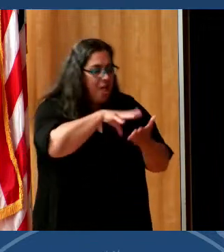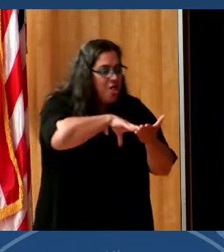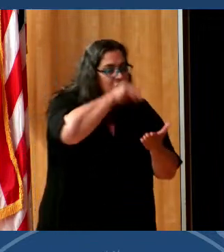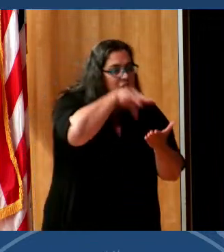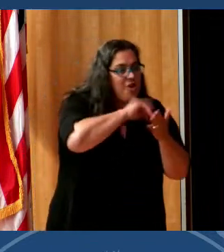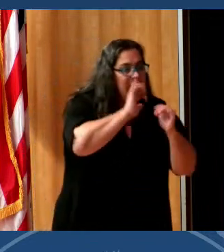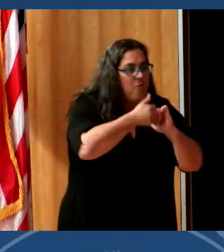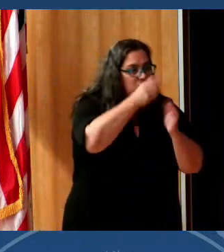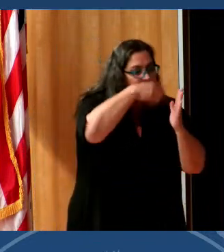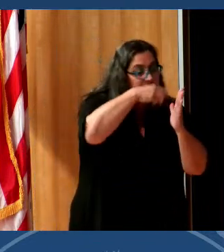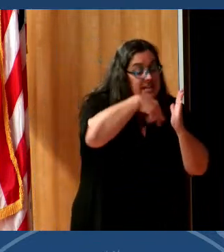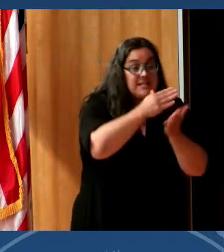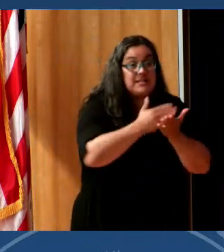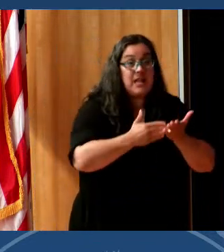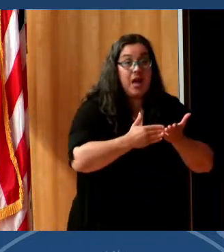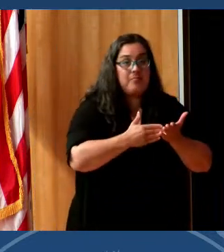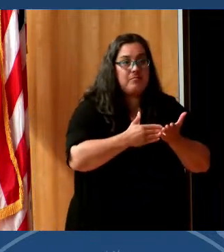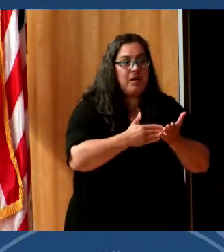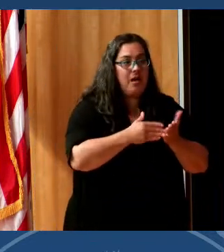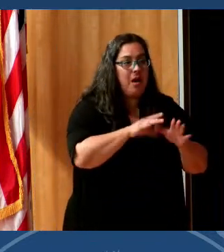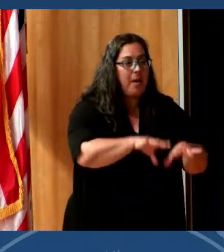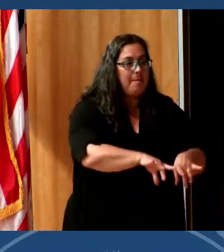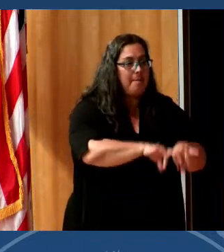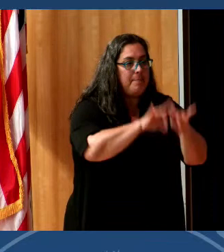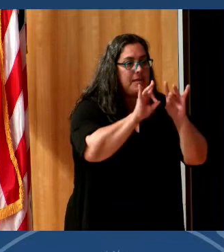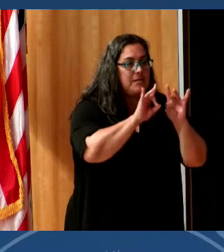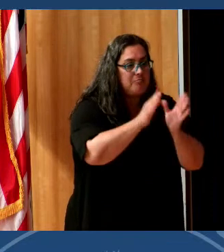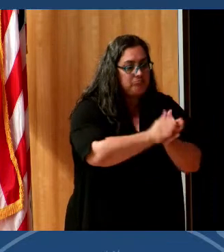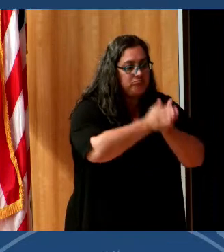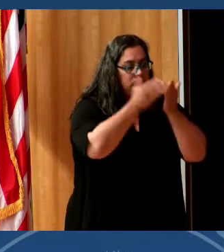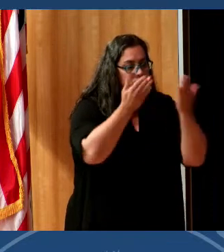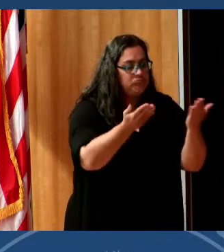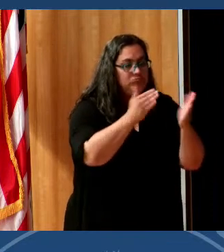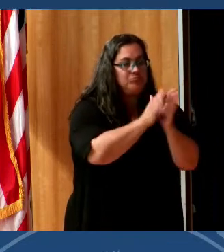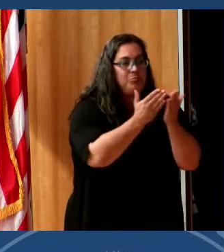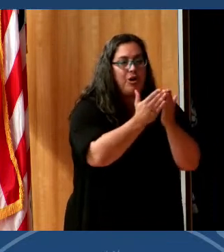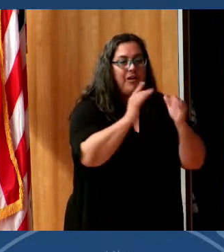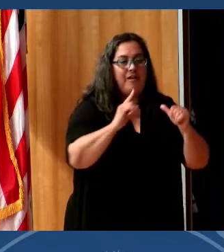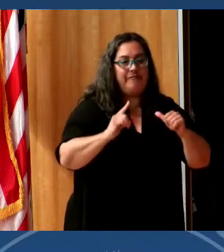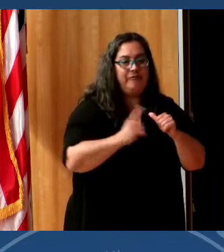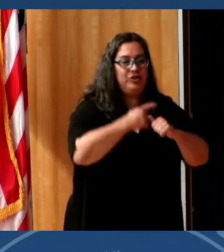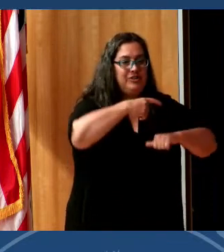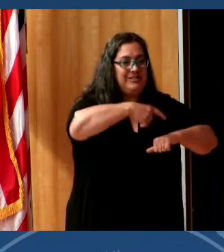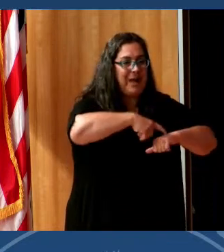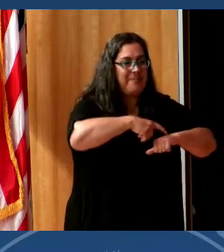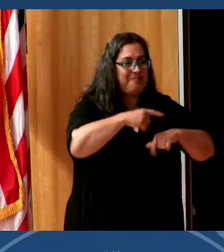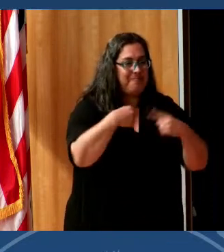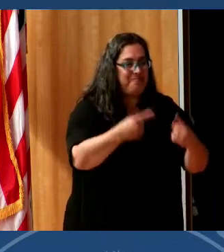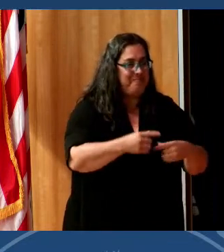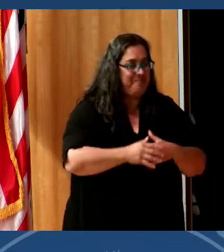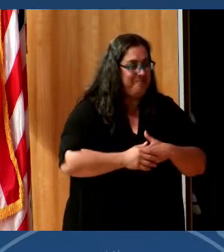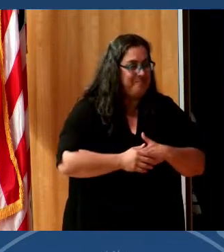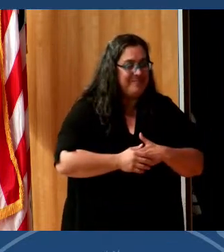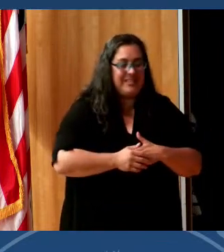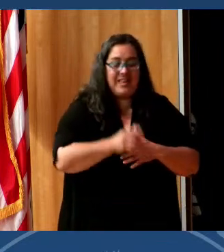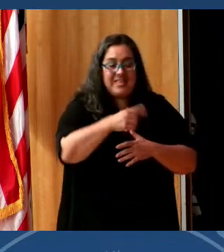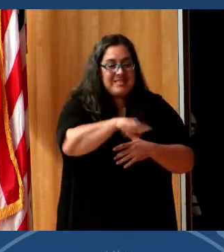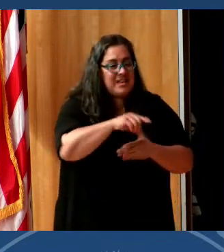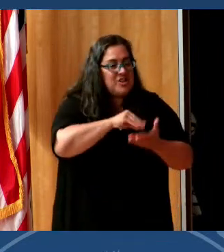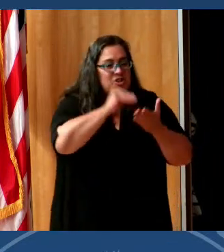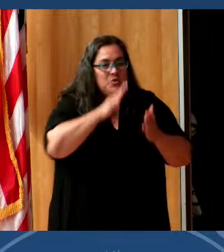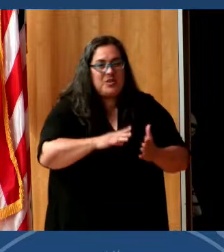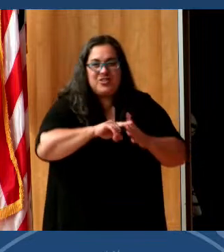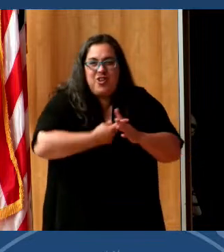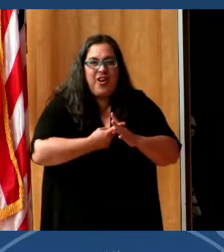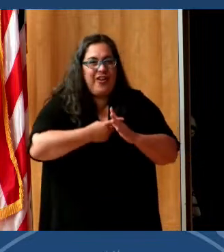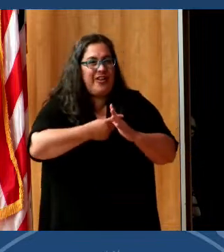of them even picked up a book for their very first time. These students began to read